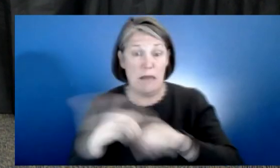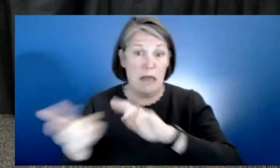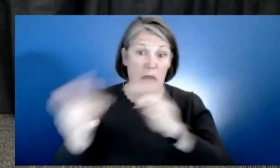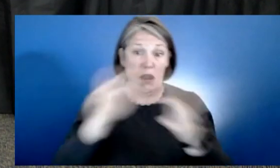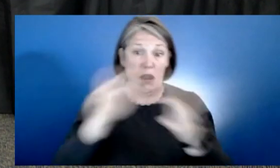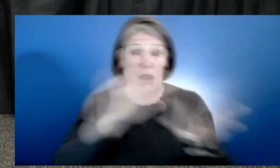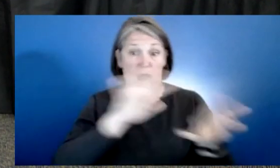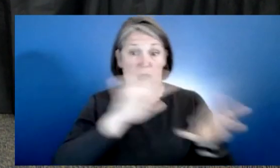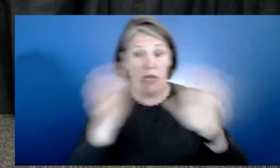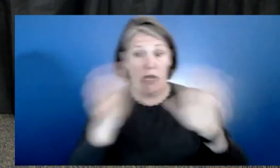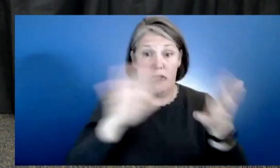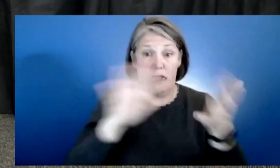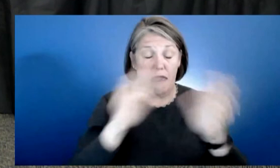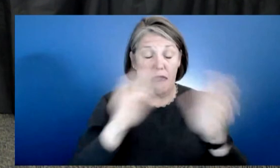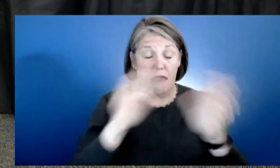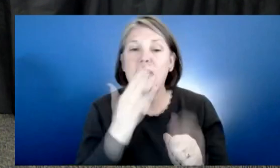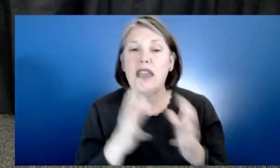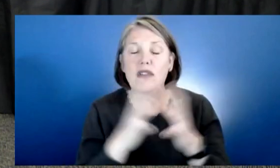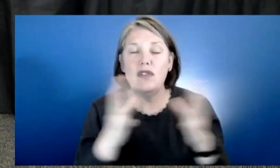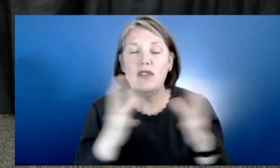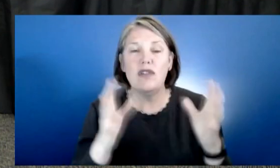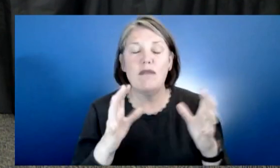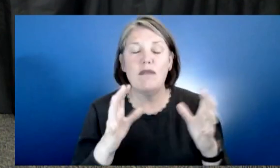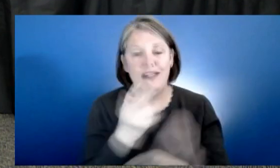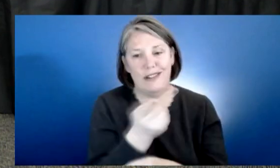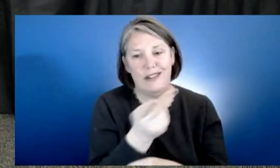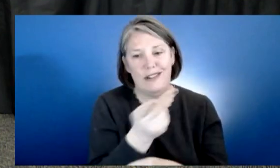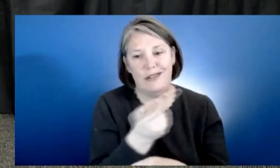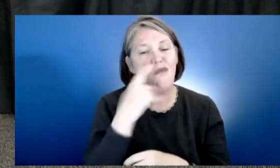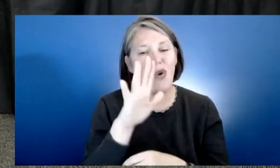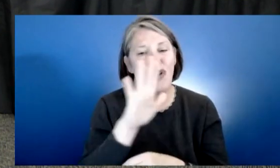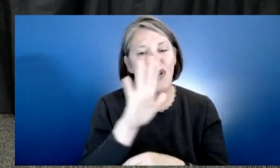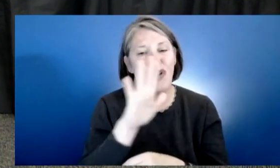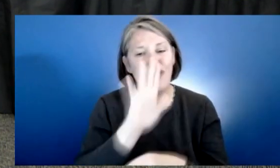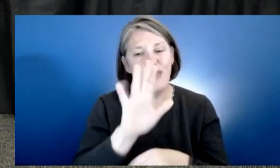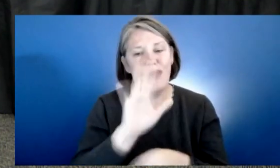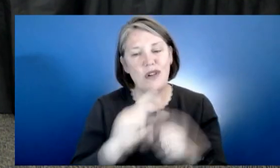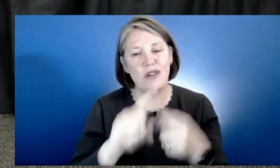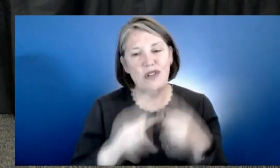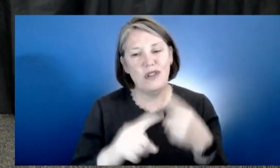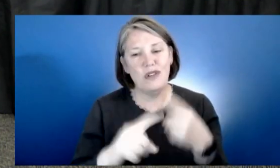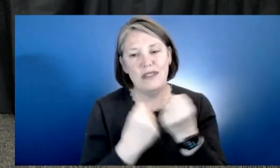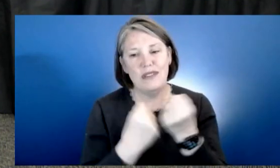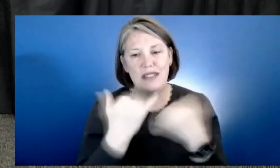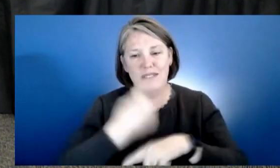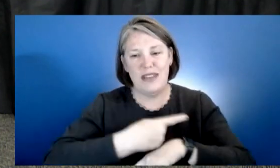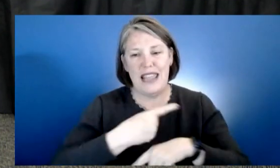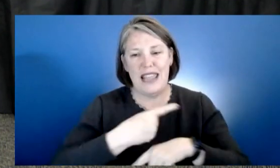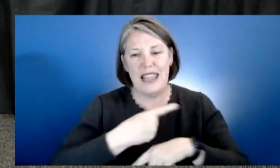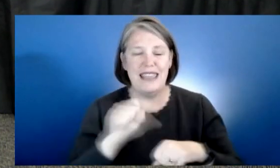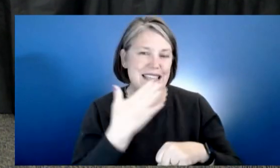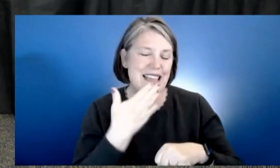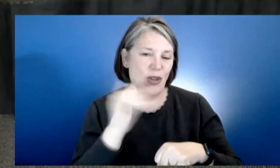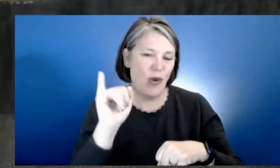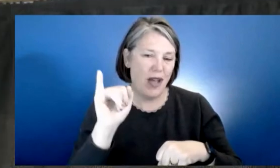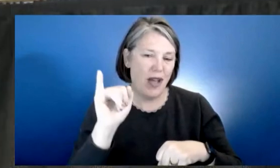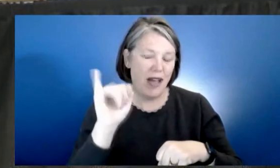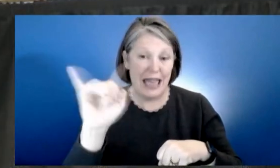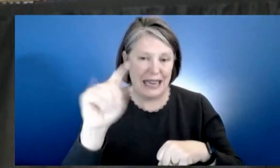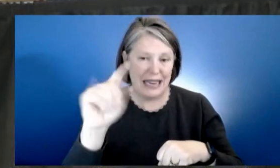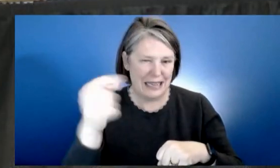so much, Christian and Jared, for all your work to support this today. Yes, echo that. Good job, IT. Also, I wanted to